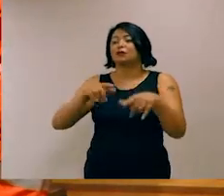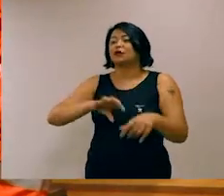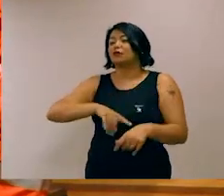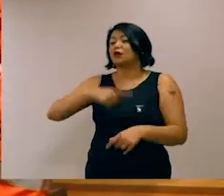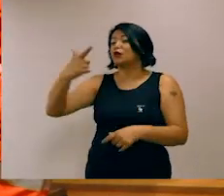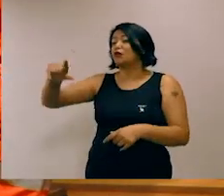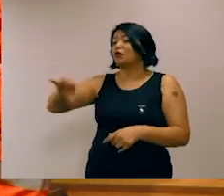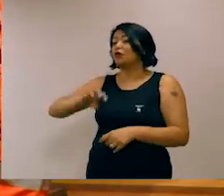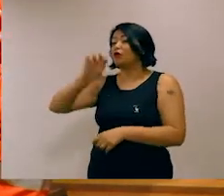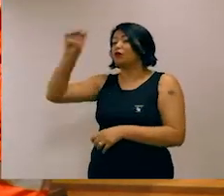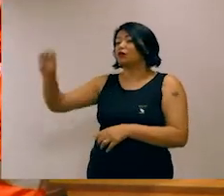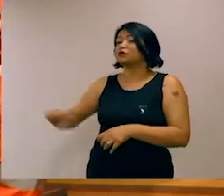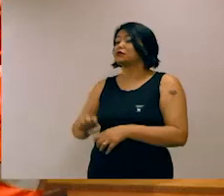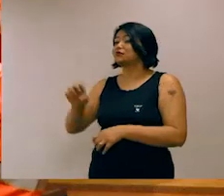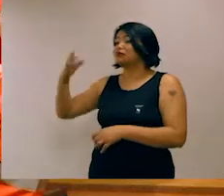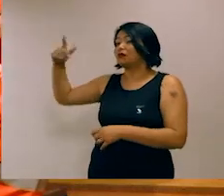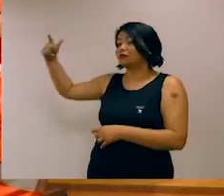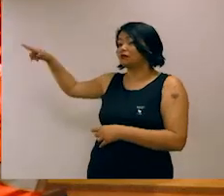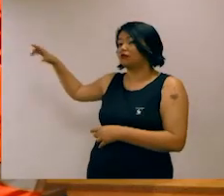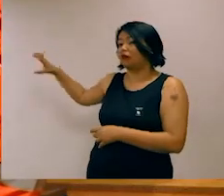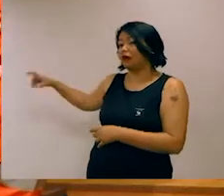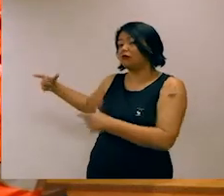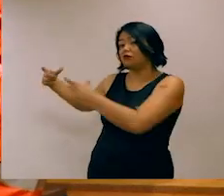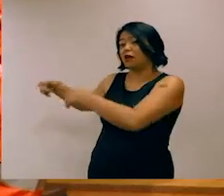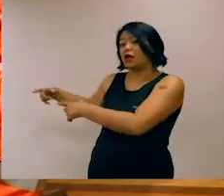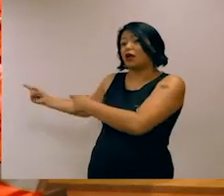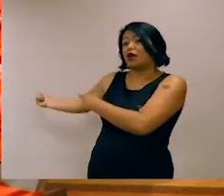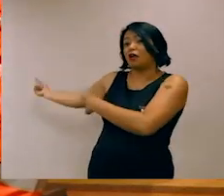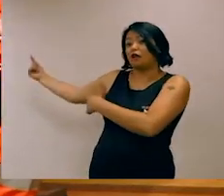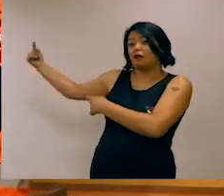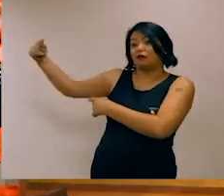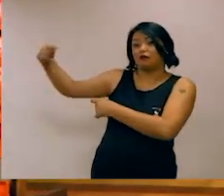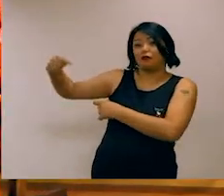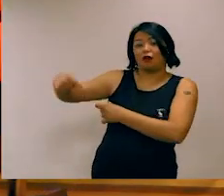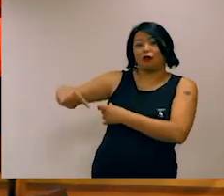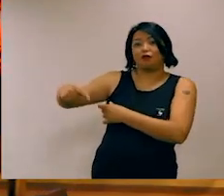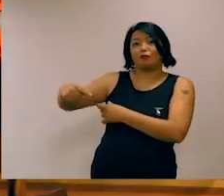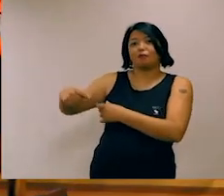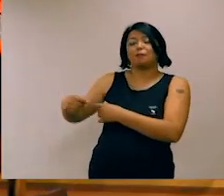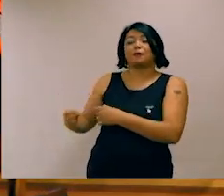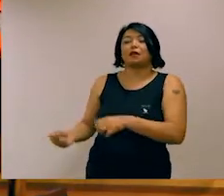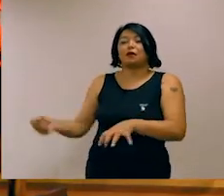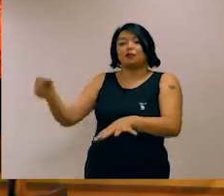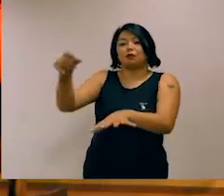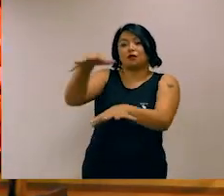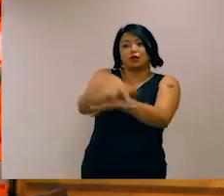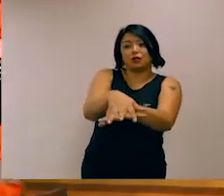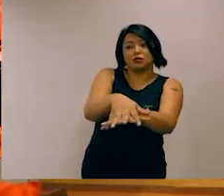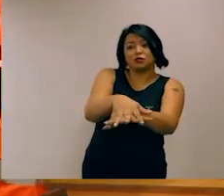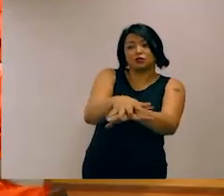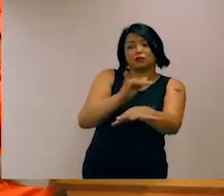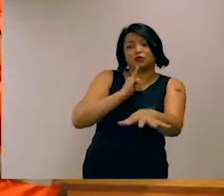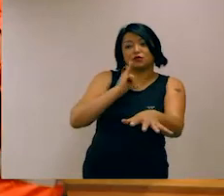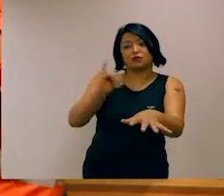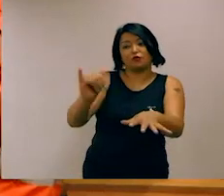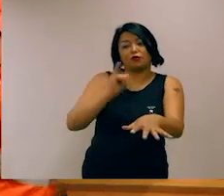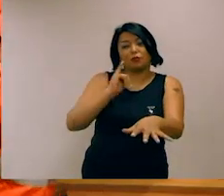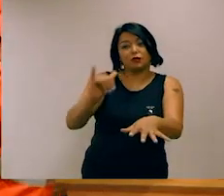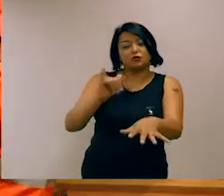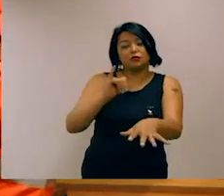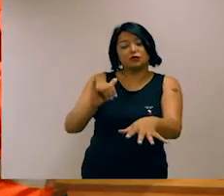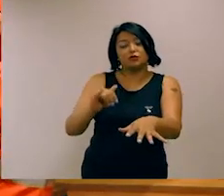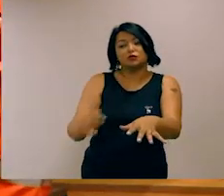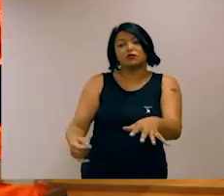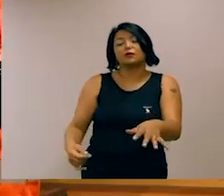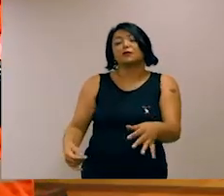lives in Espírito Santo, and she coordinates many consultancy work for many consultancy jobs for Vale. And